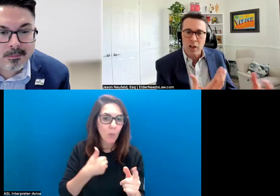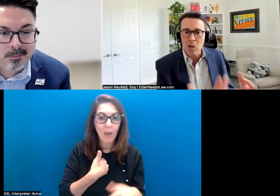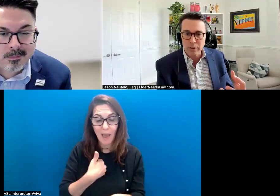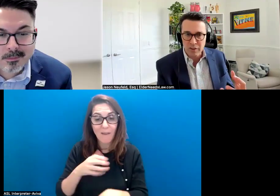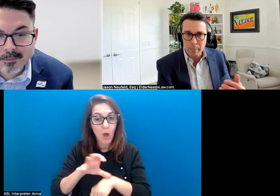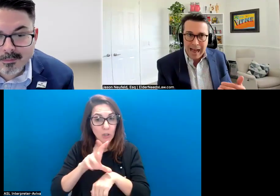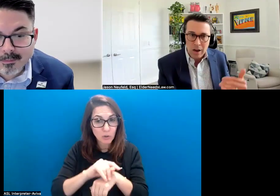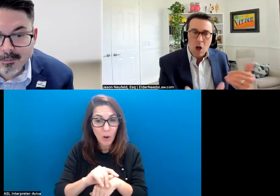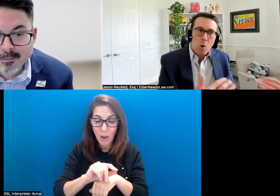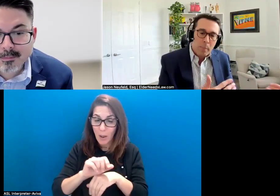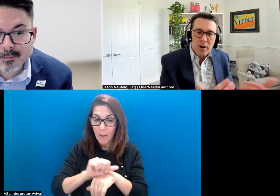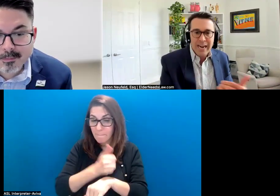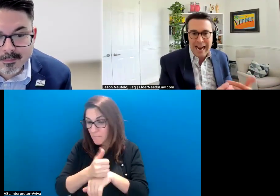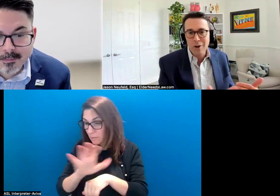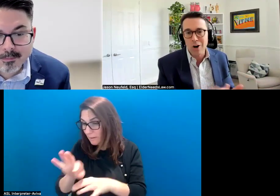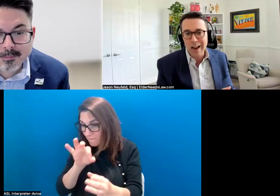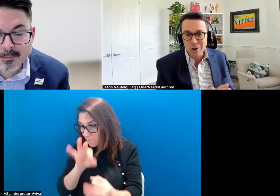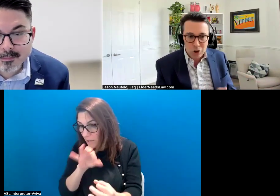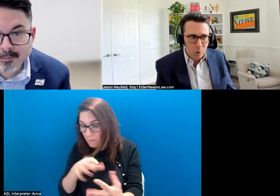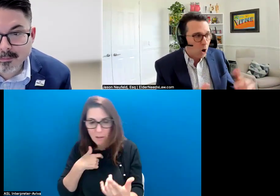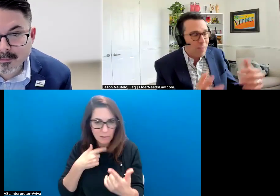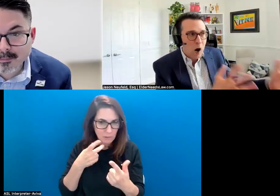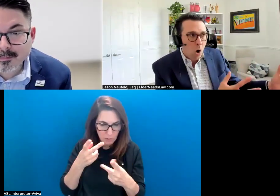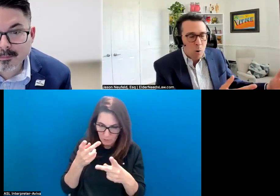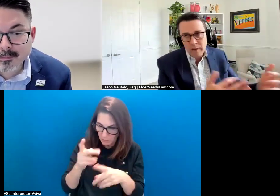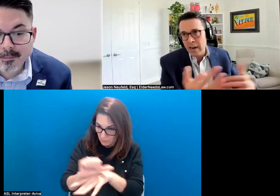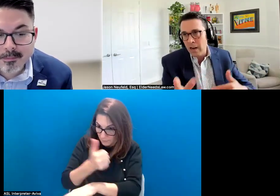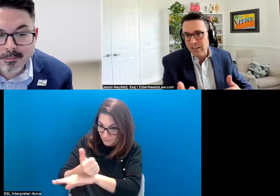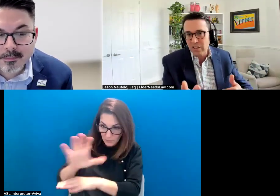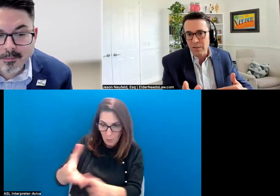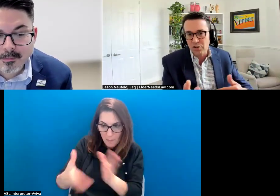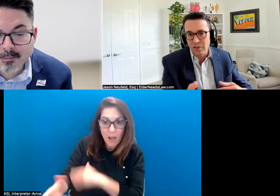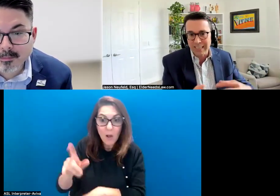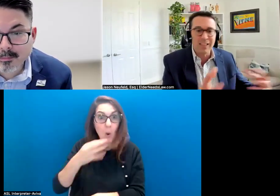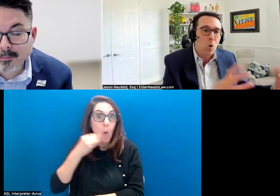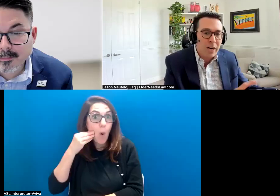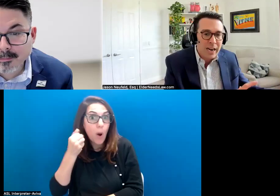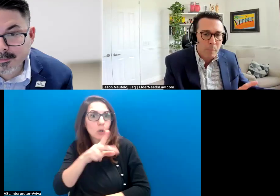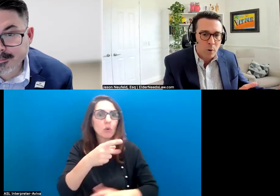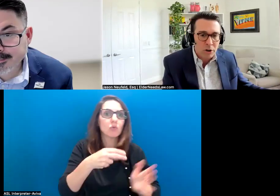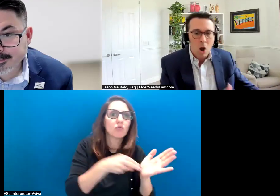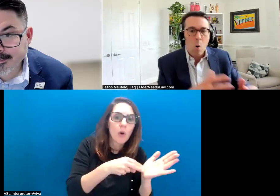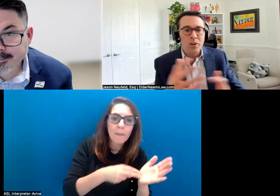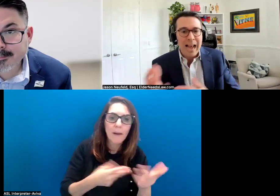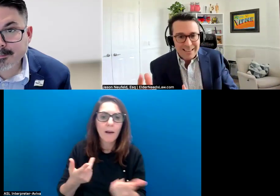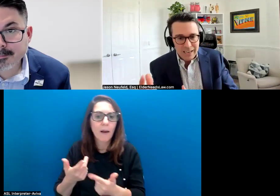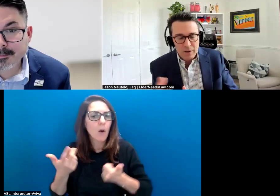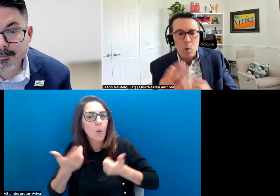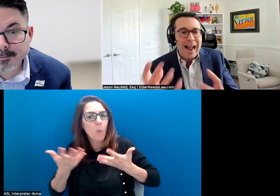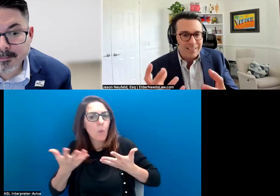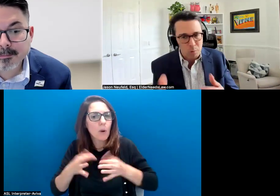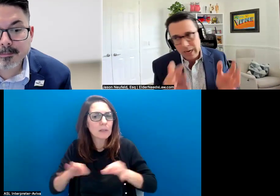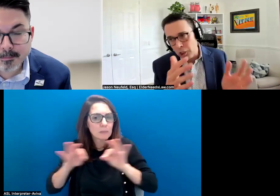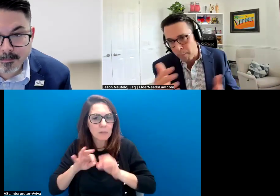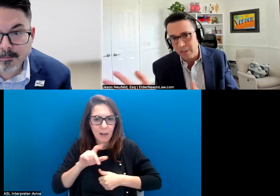based on the client's feedback, we're putting together and their situation. Are they at home or are they in an assisted living facility? Is liquidity important, or is it